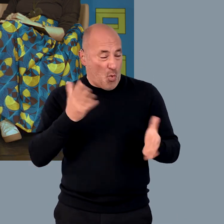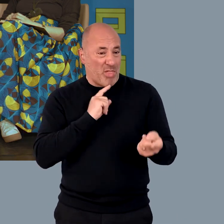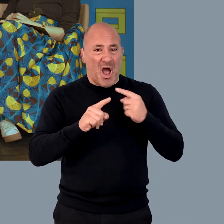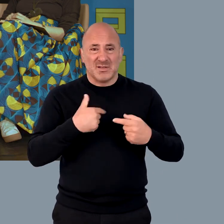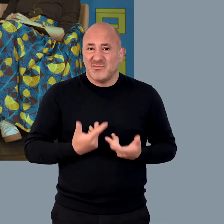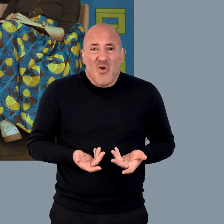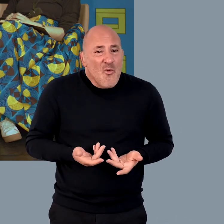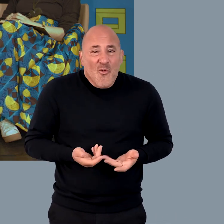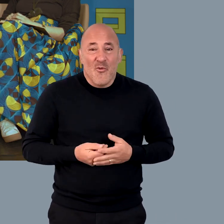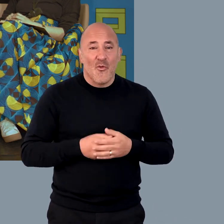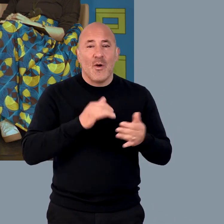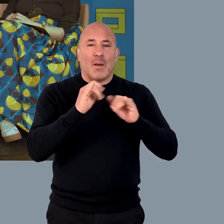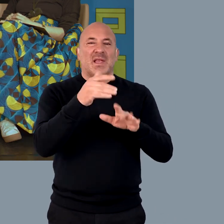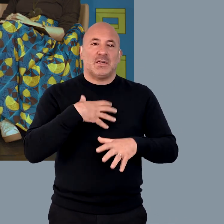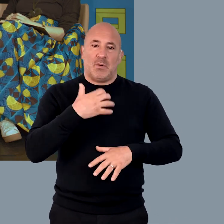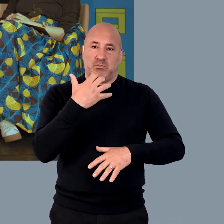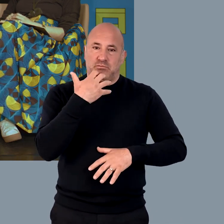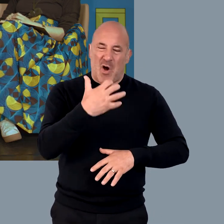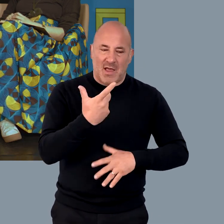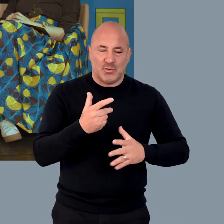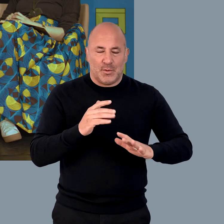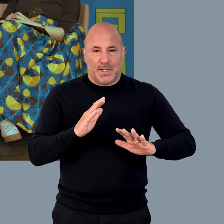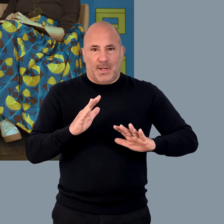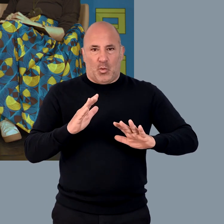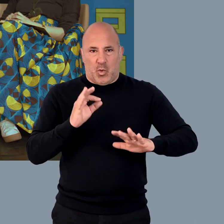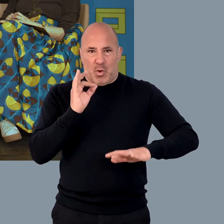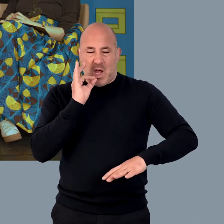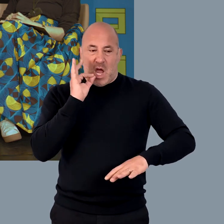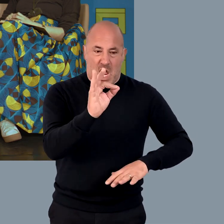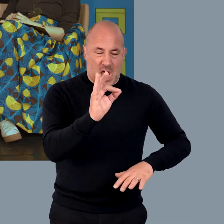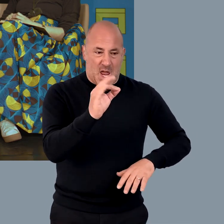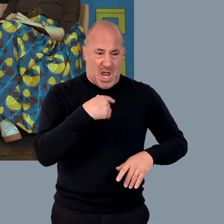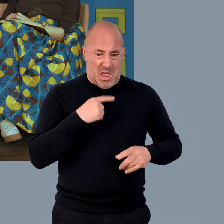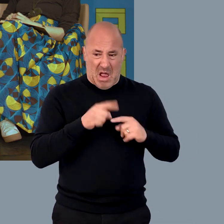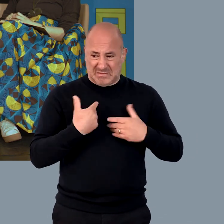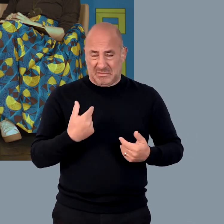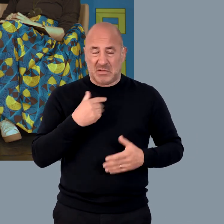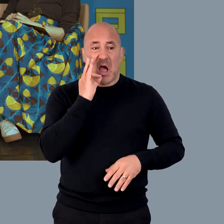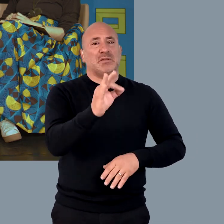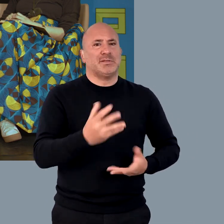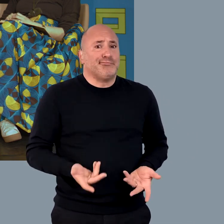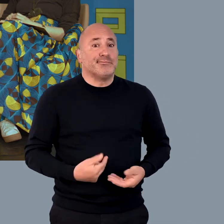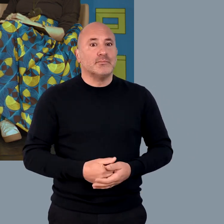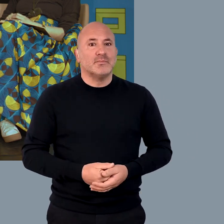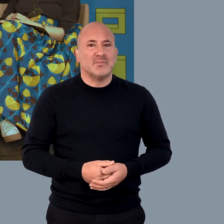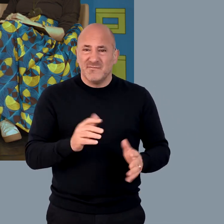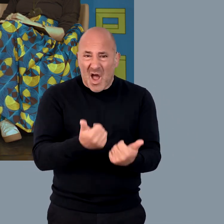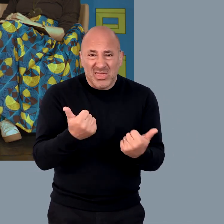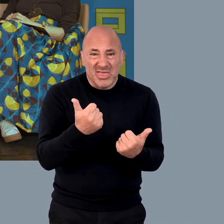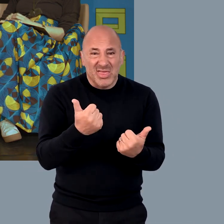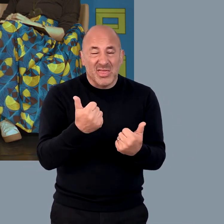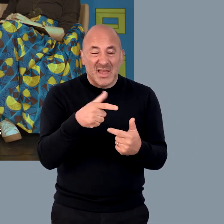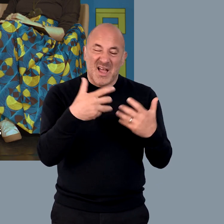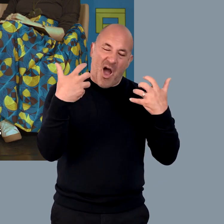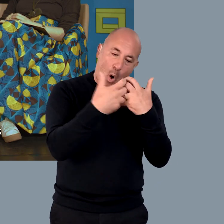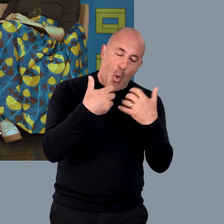to have the answers. And sometimes it does take a little bit of courage to ask a question that you don't know the answer to. But it's totally okay